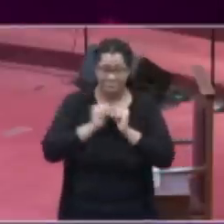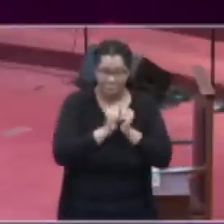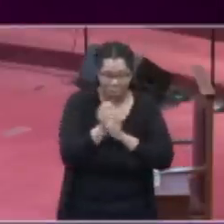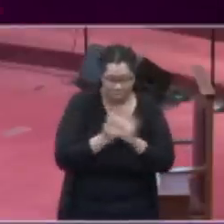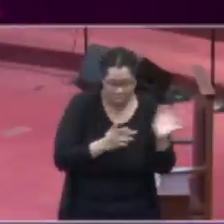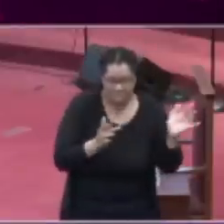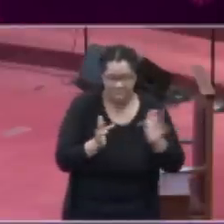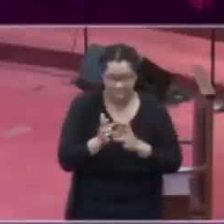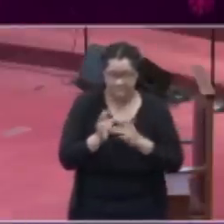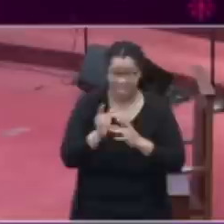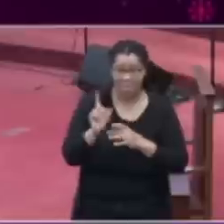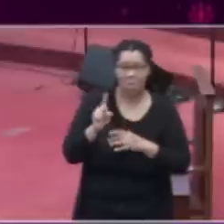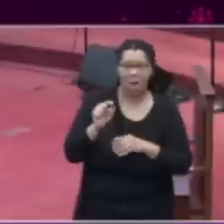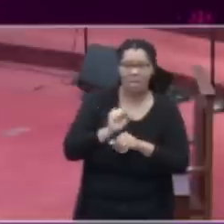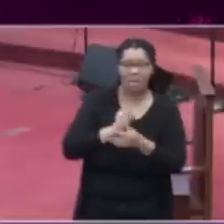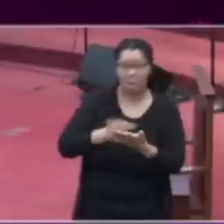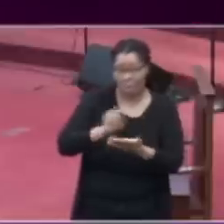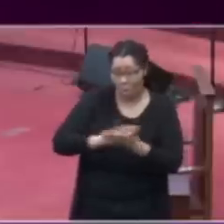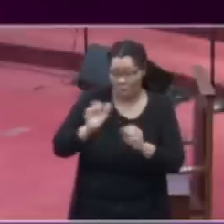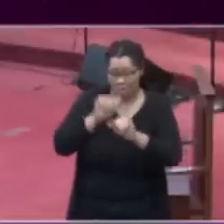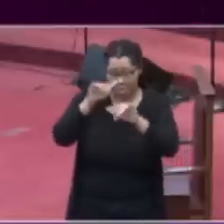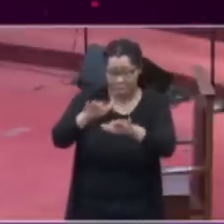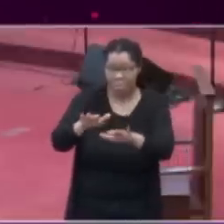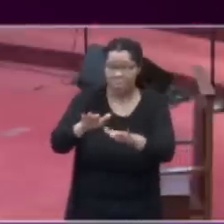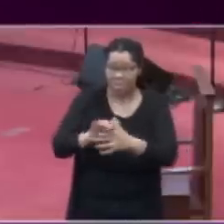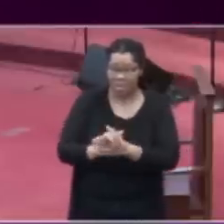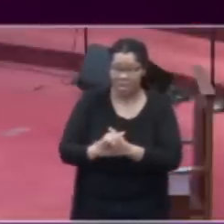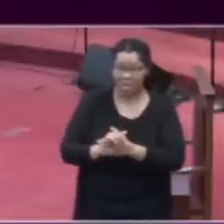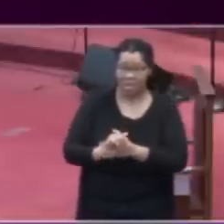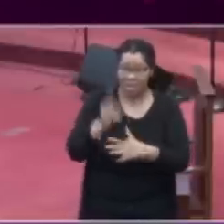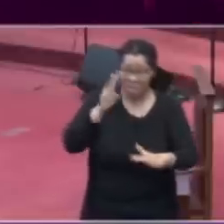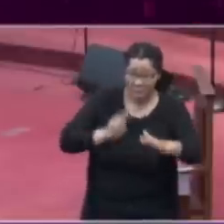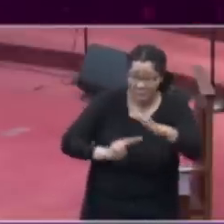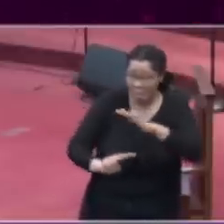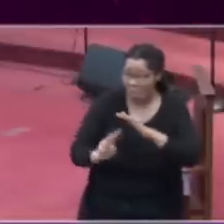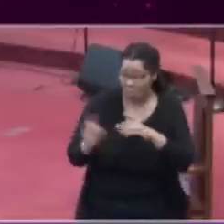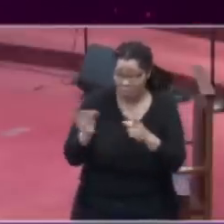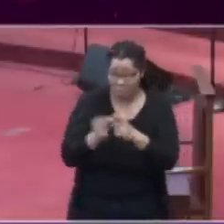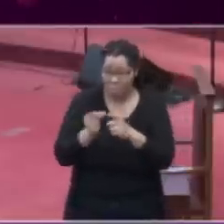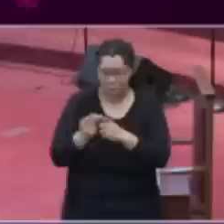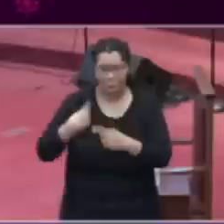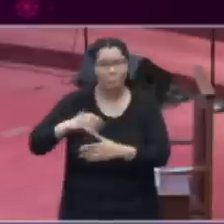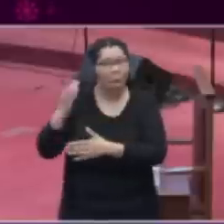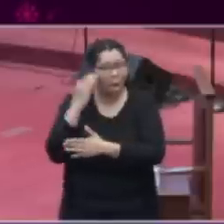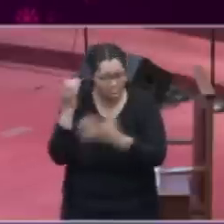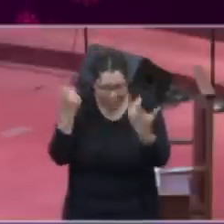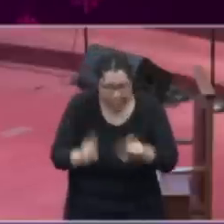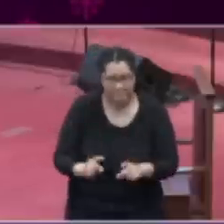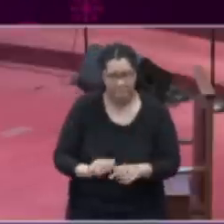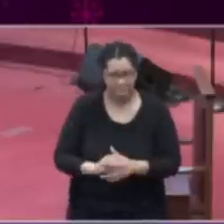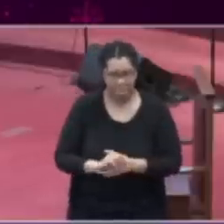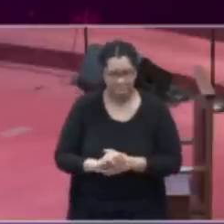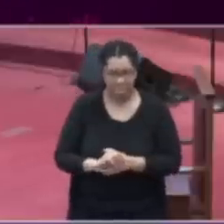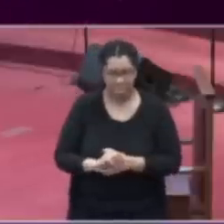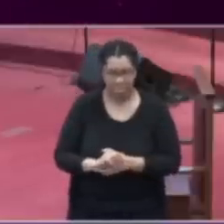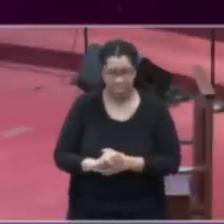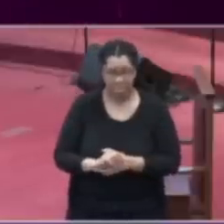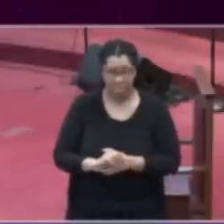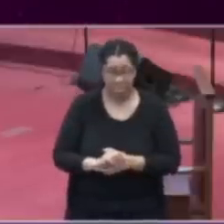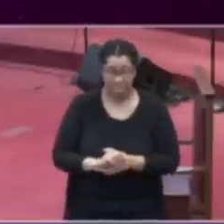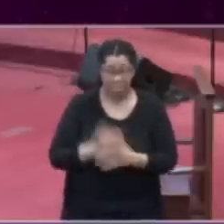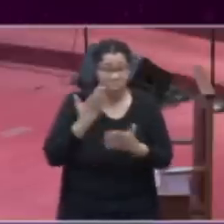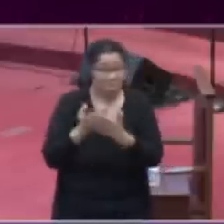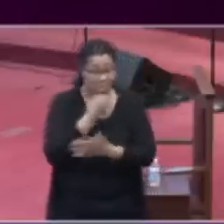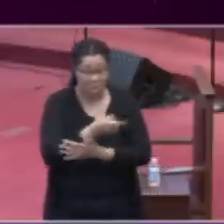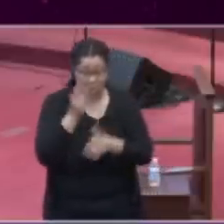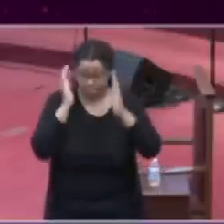him on the holy mountain. So we have the prophetic word made more certain. You do well to